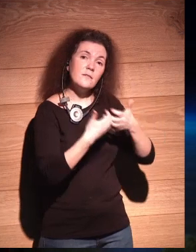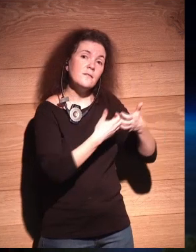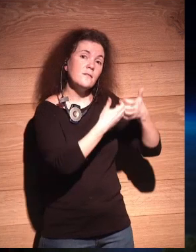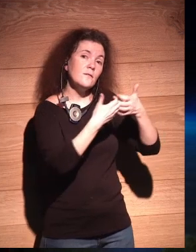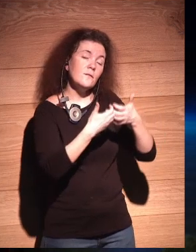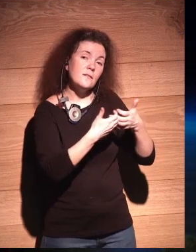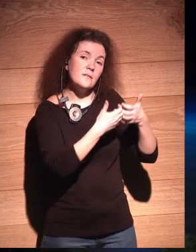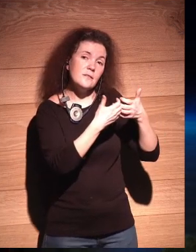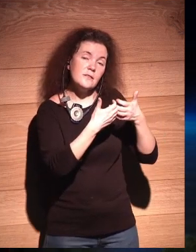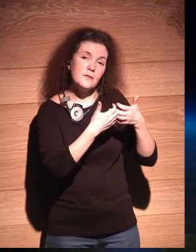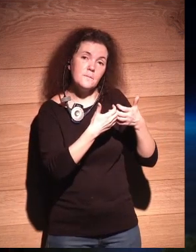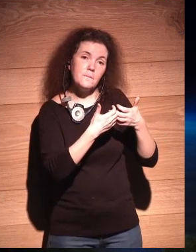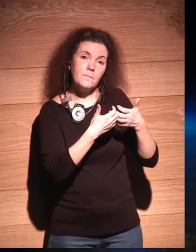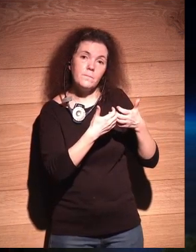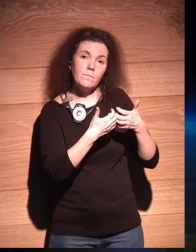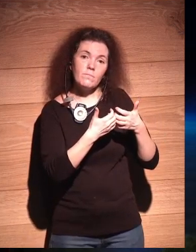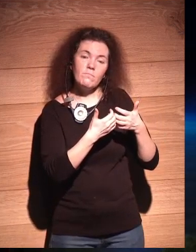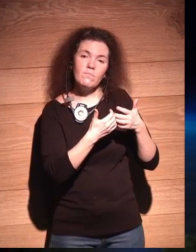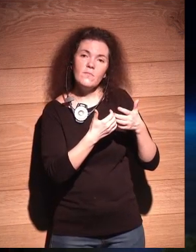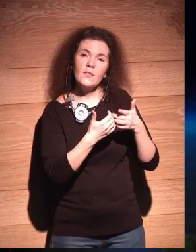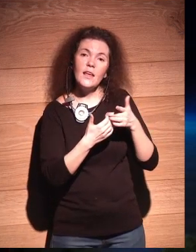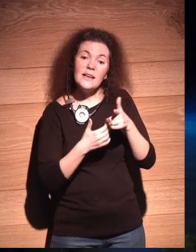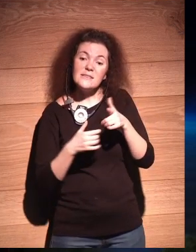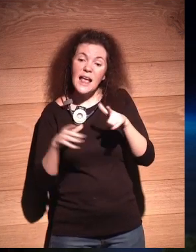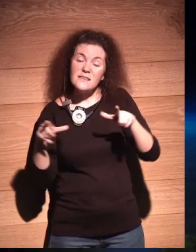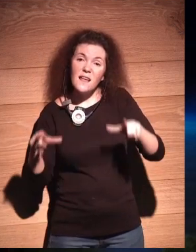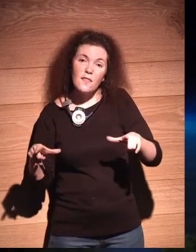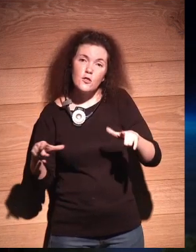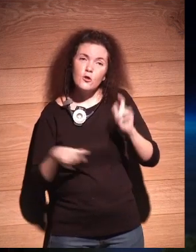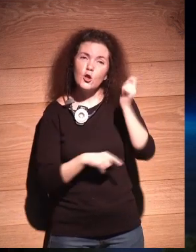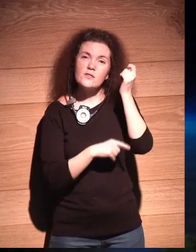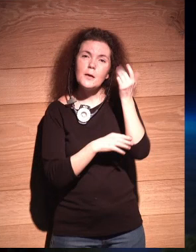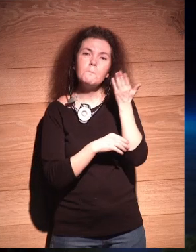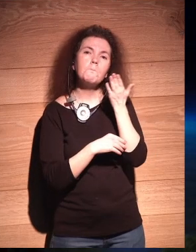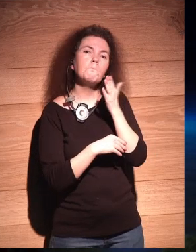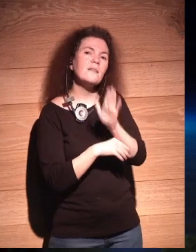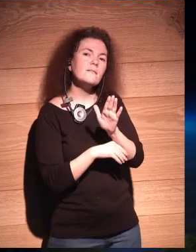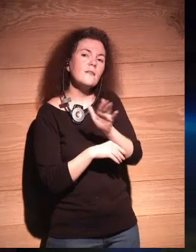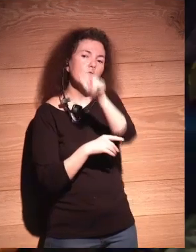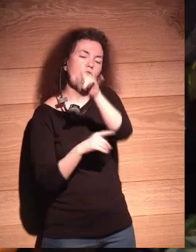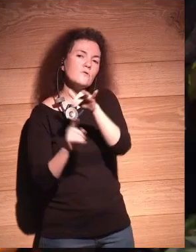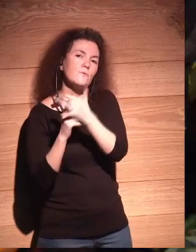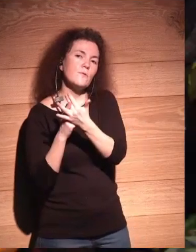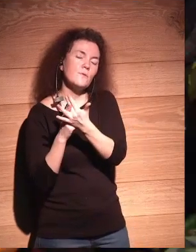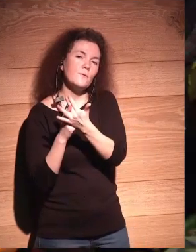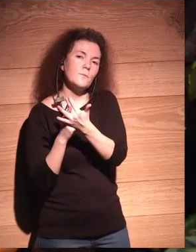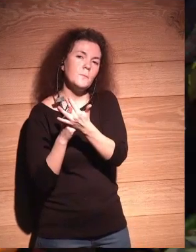presenting his case, presenting the U.S. government case versus his story, so these two parallel stories. And